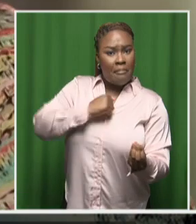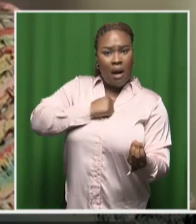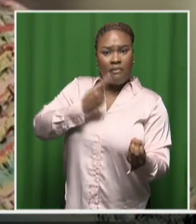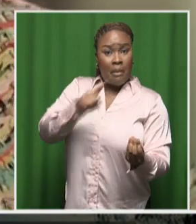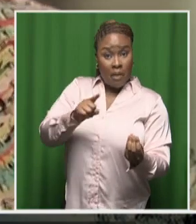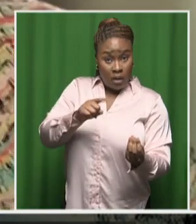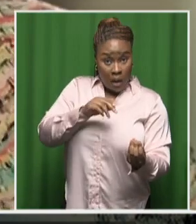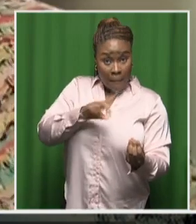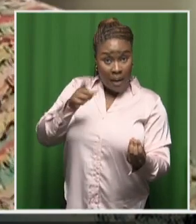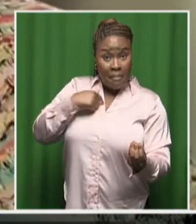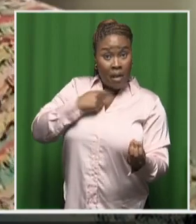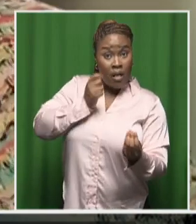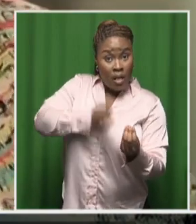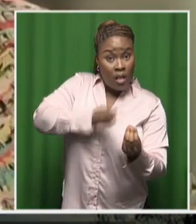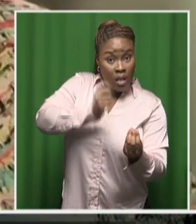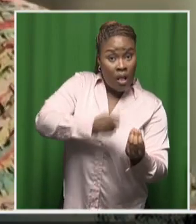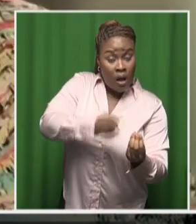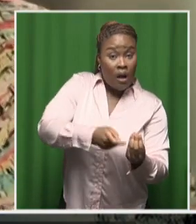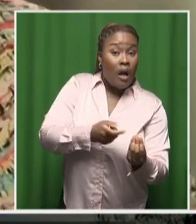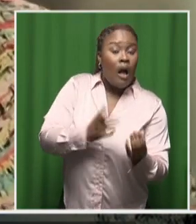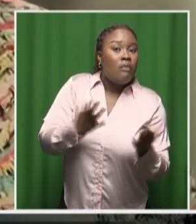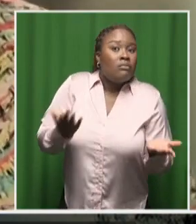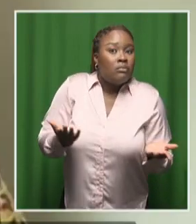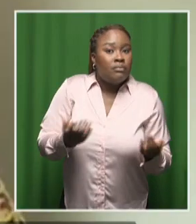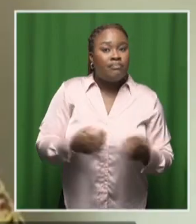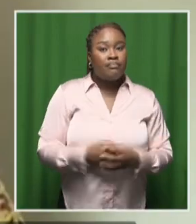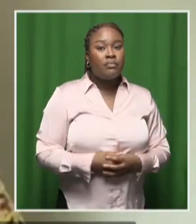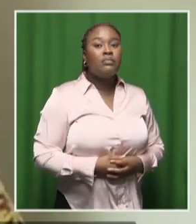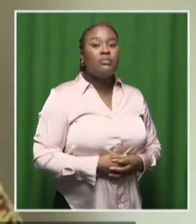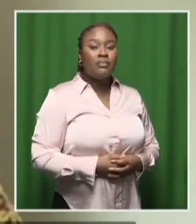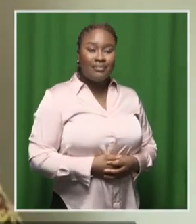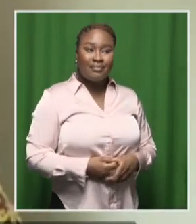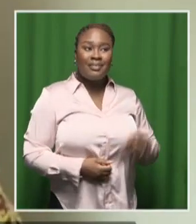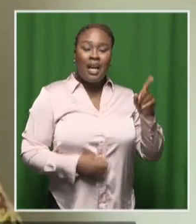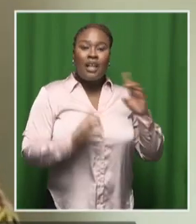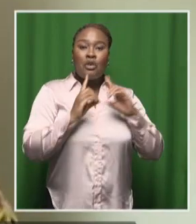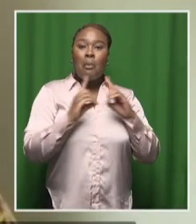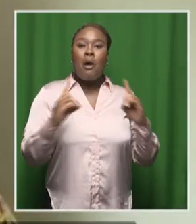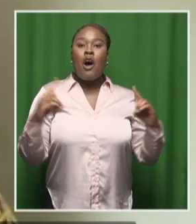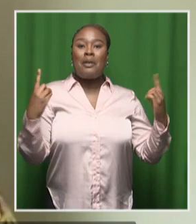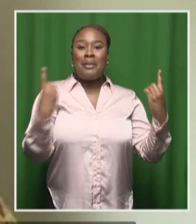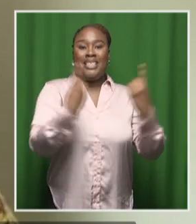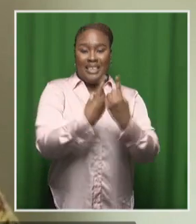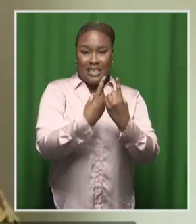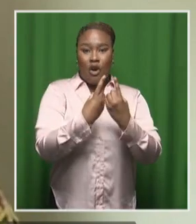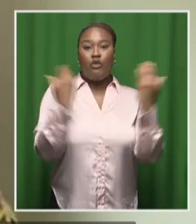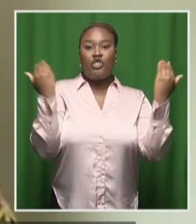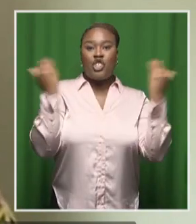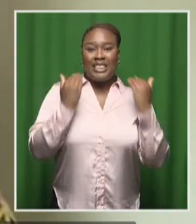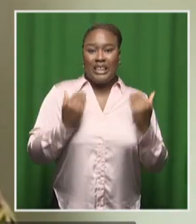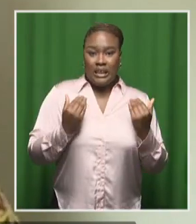that? Well, I think this is also important. The Department of Justice actually pays